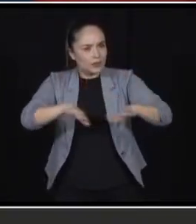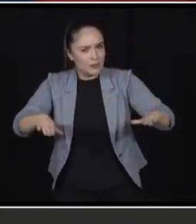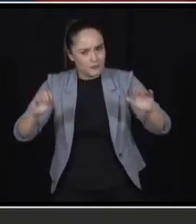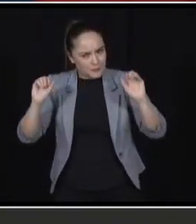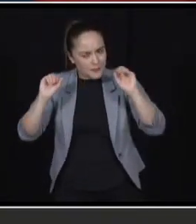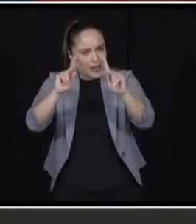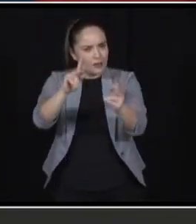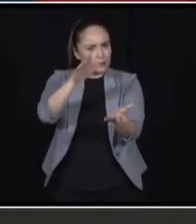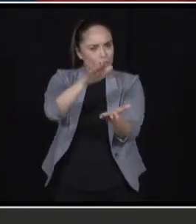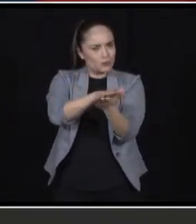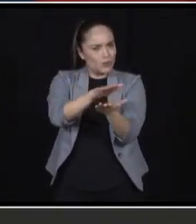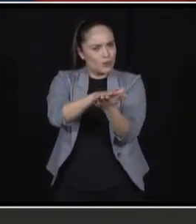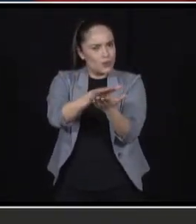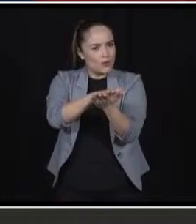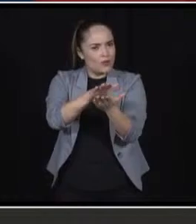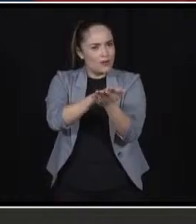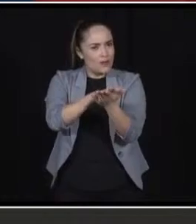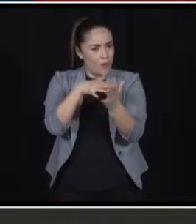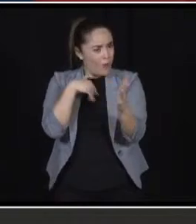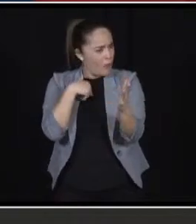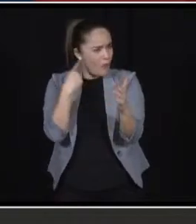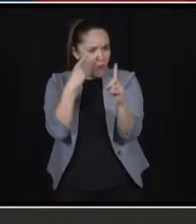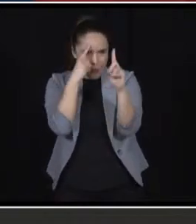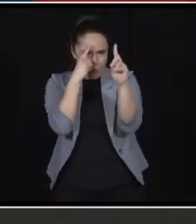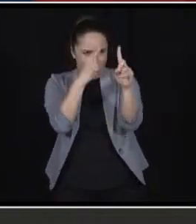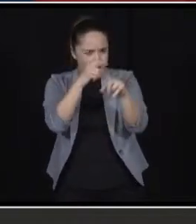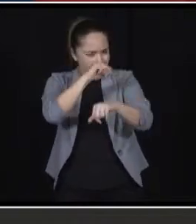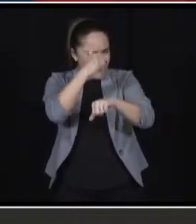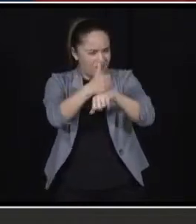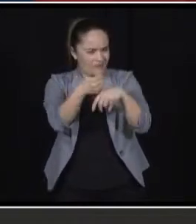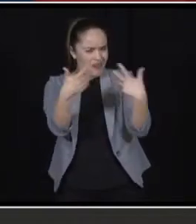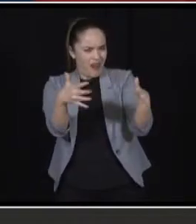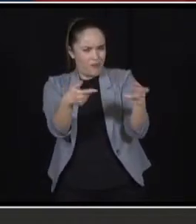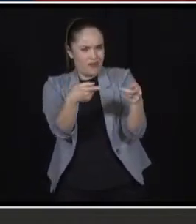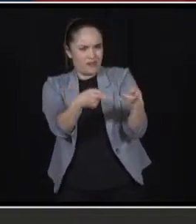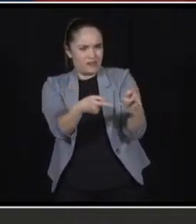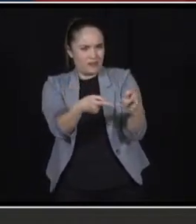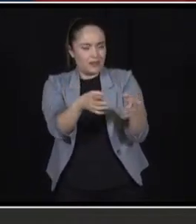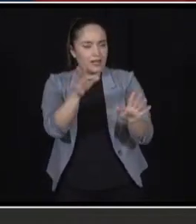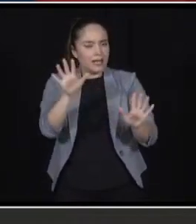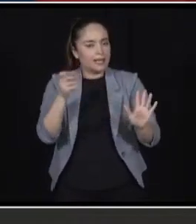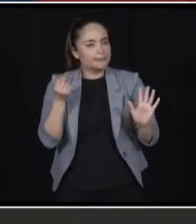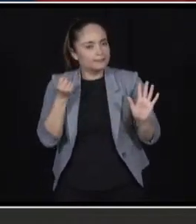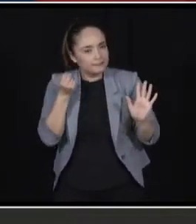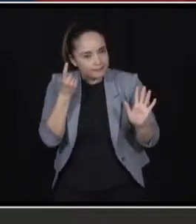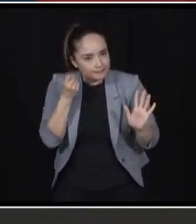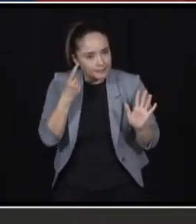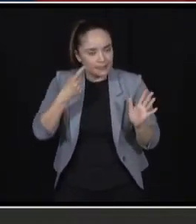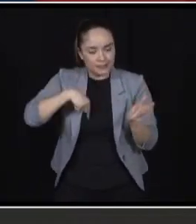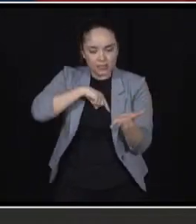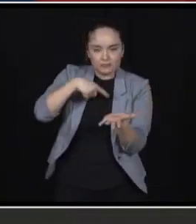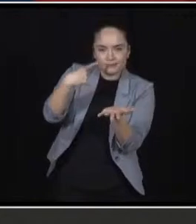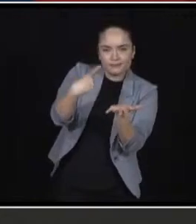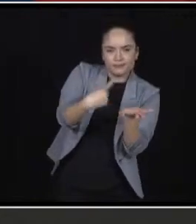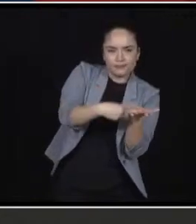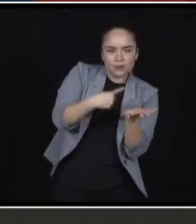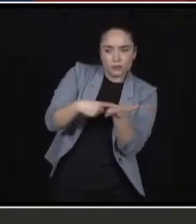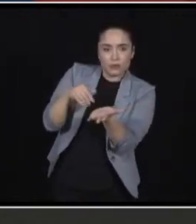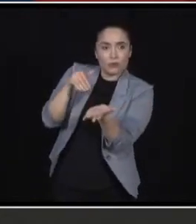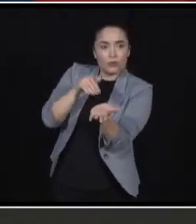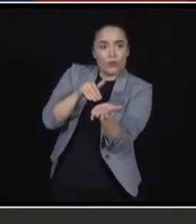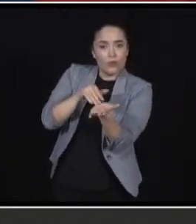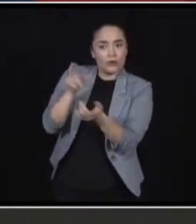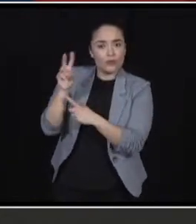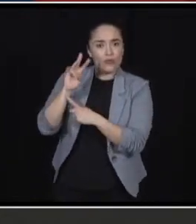learn in schools. That's been our longstanding commitment. However, based on discussions we had with Dr. Williams and the